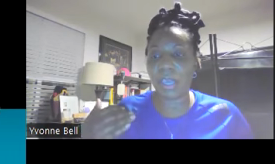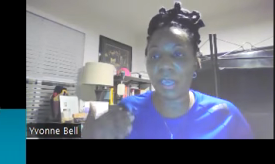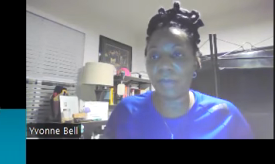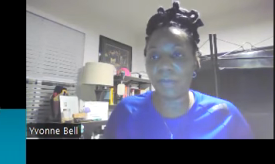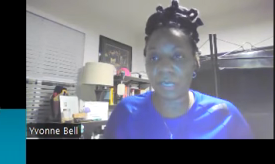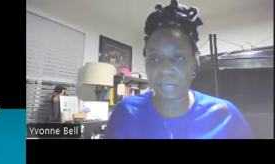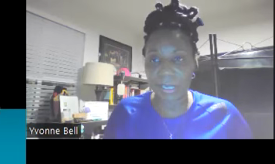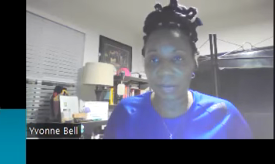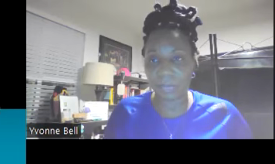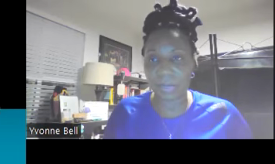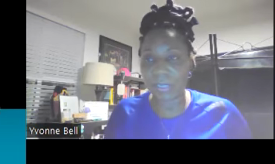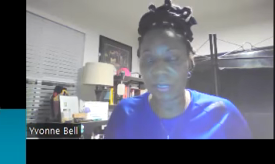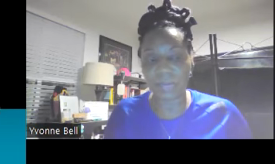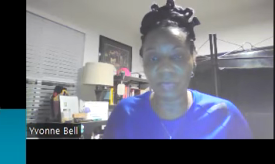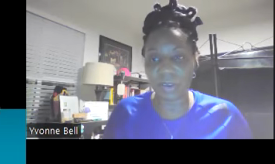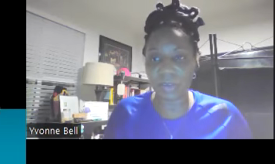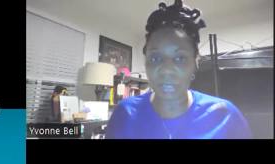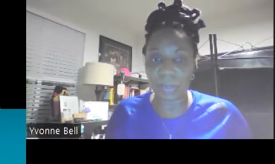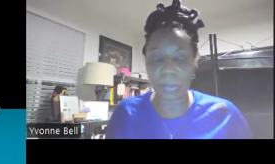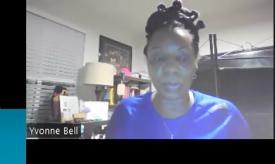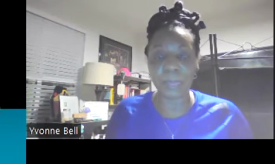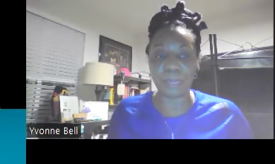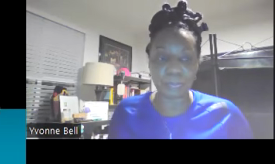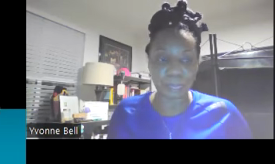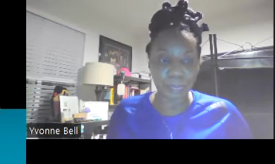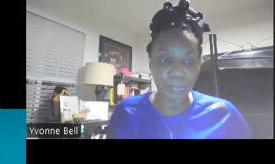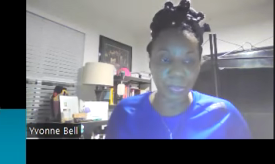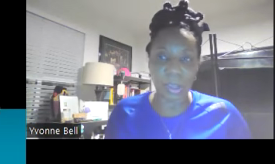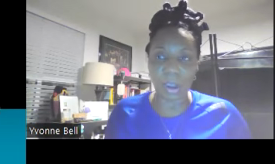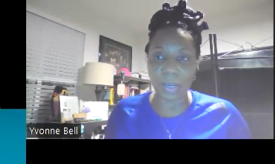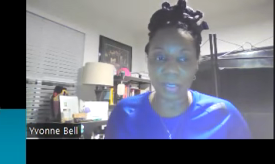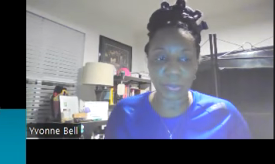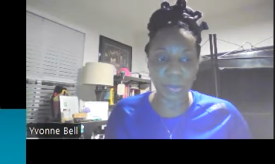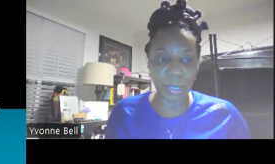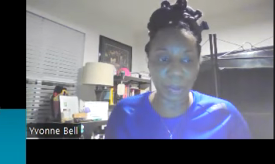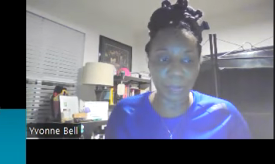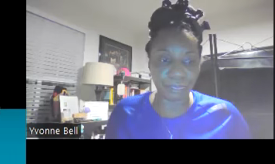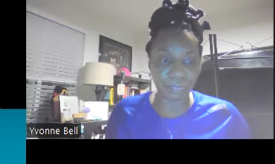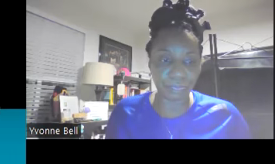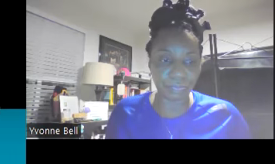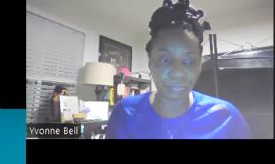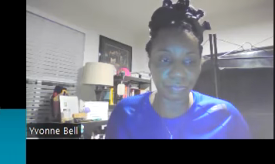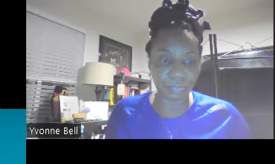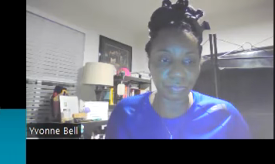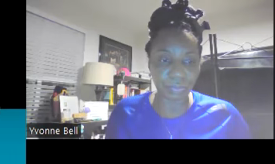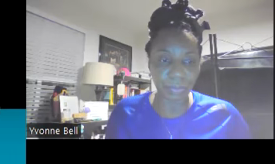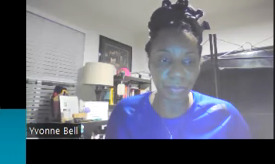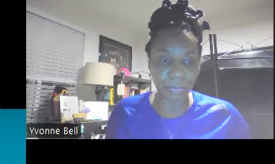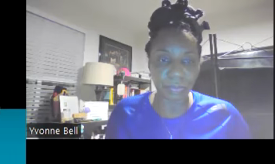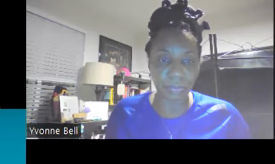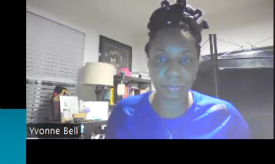very effortlessly, right? Very, very simple. All right, so here we go.